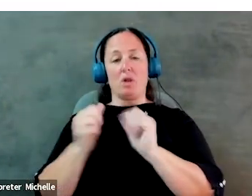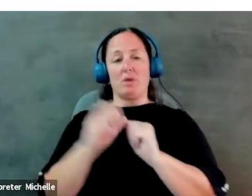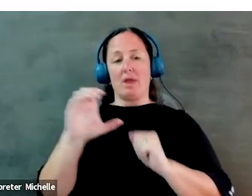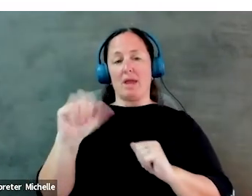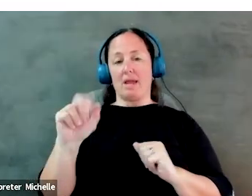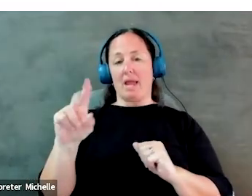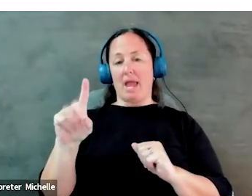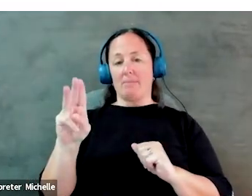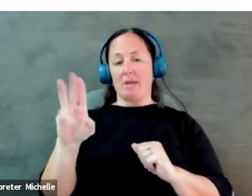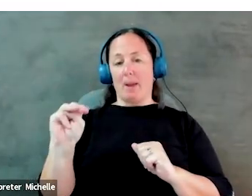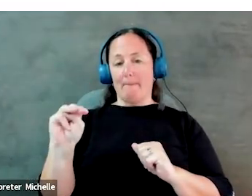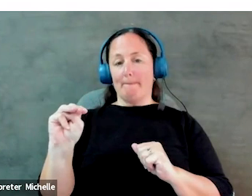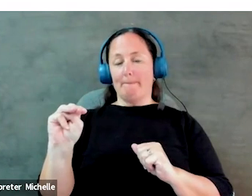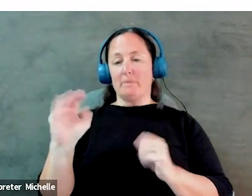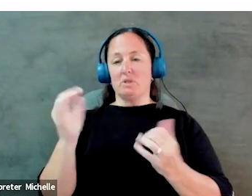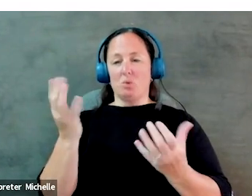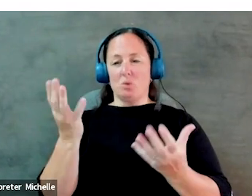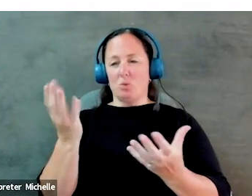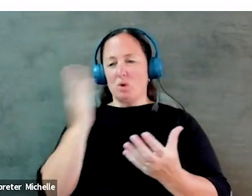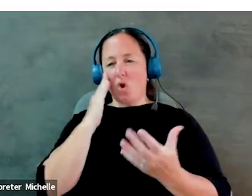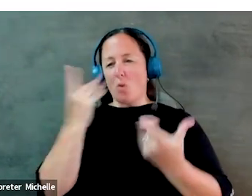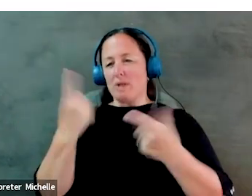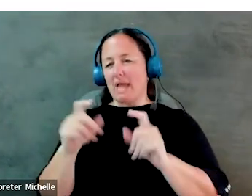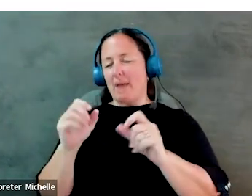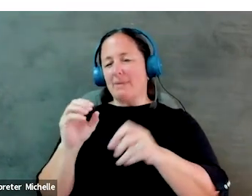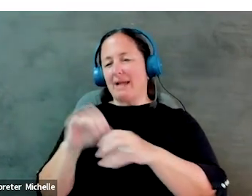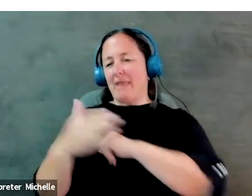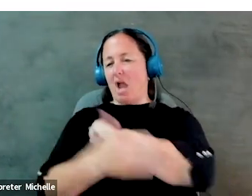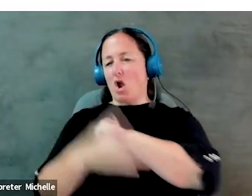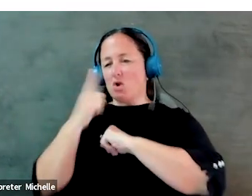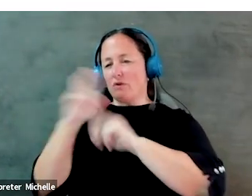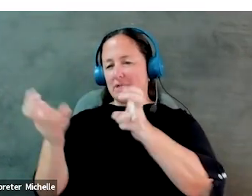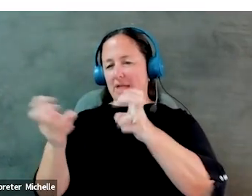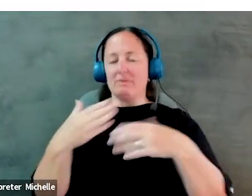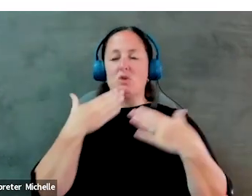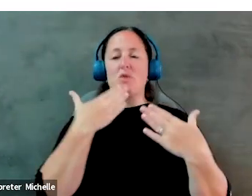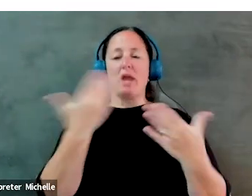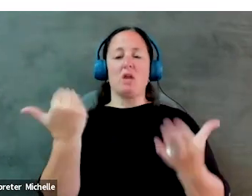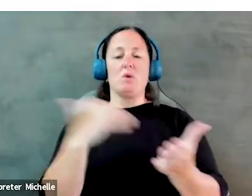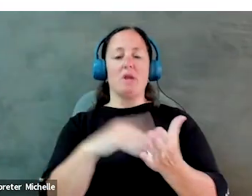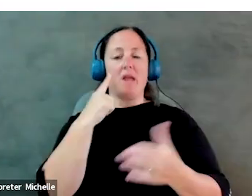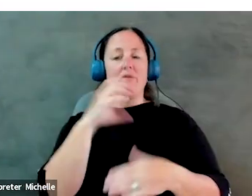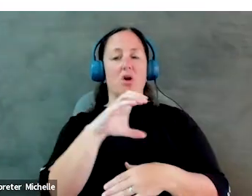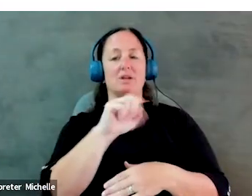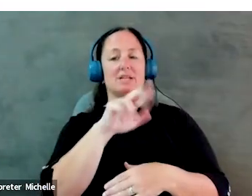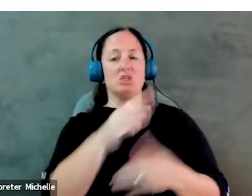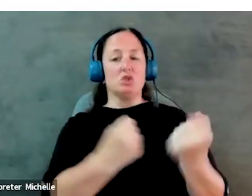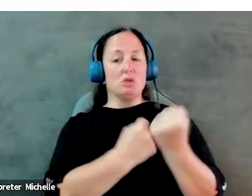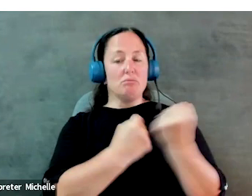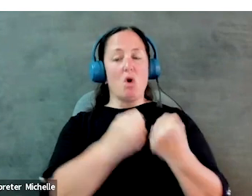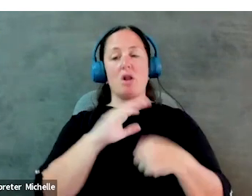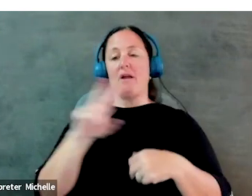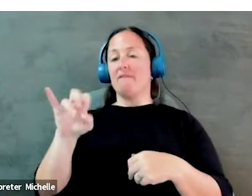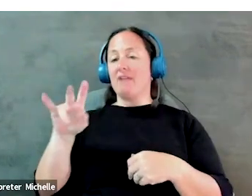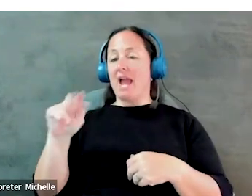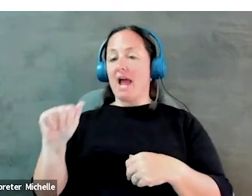cadmium, so that we can be more aware of what is being done in Puerto Rico regarding this topic. So once again, thank you, Cesar, for your support, and